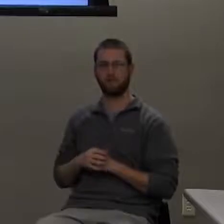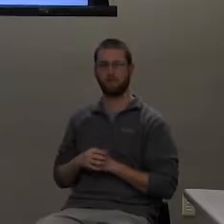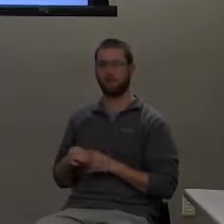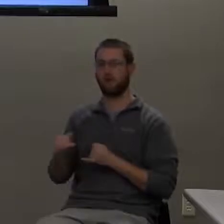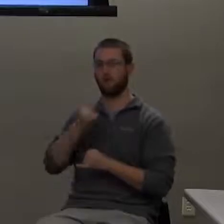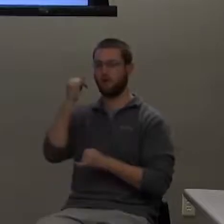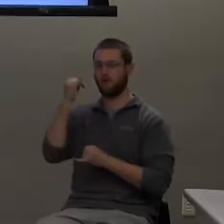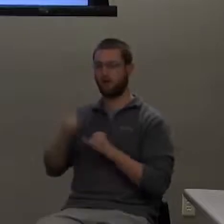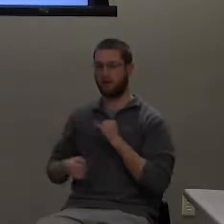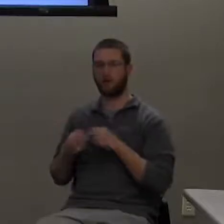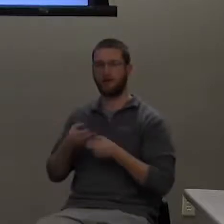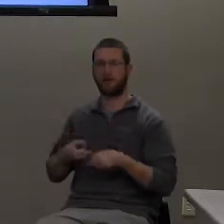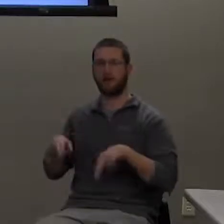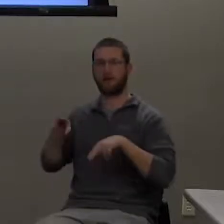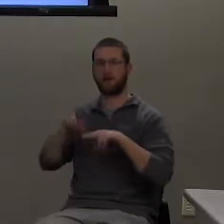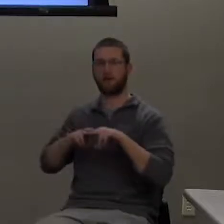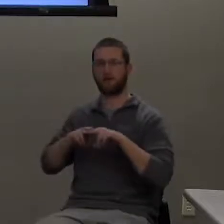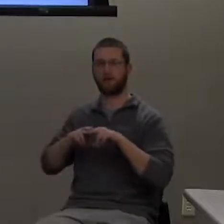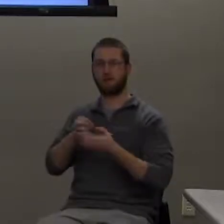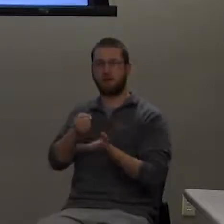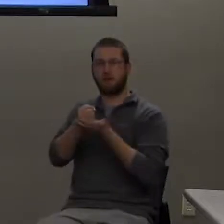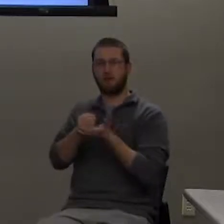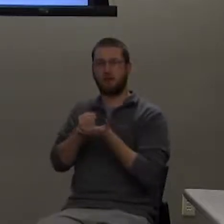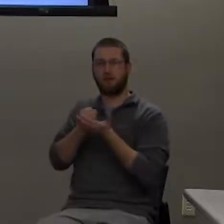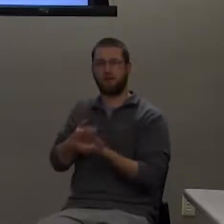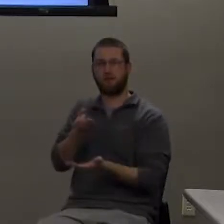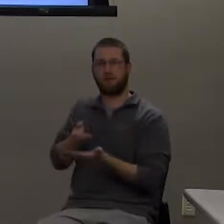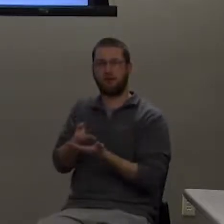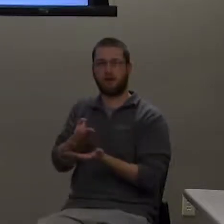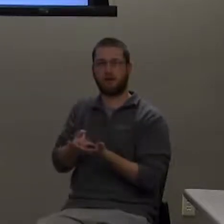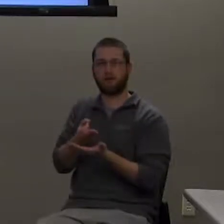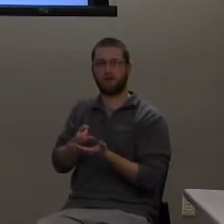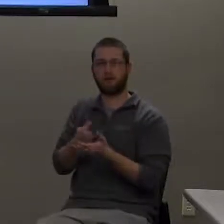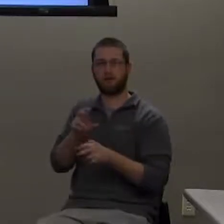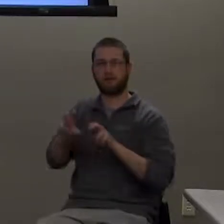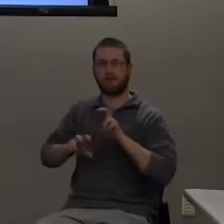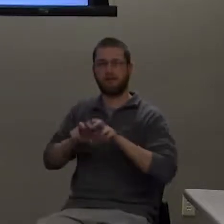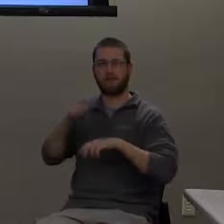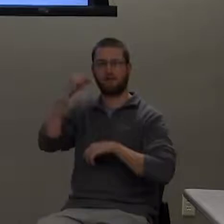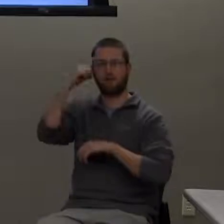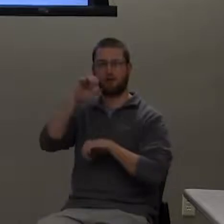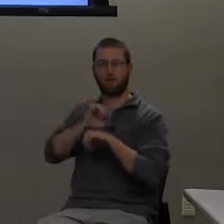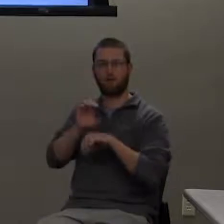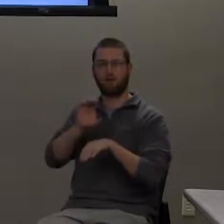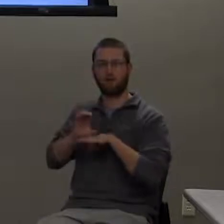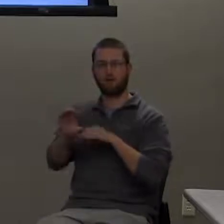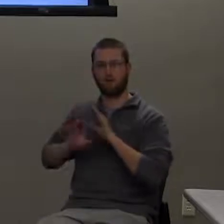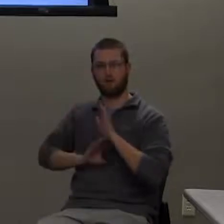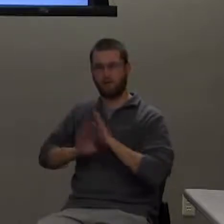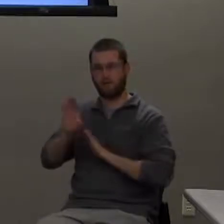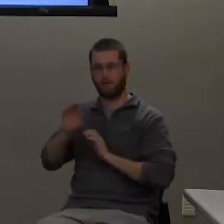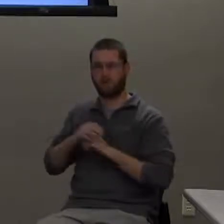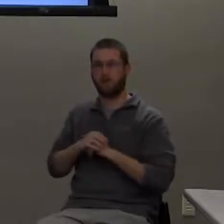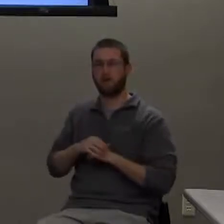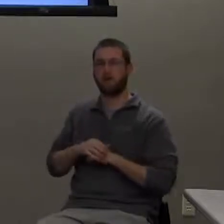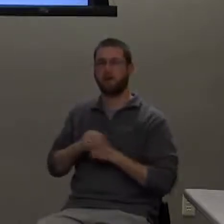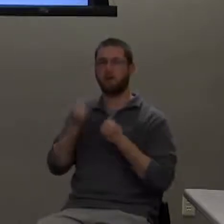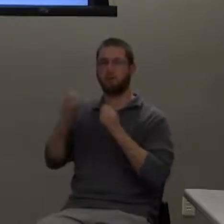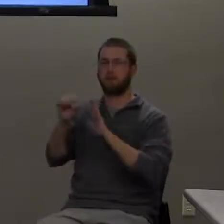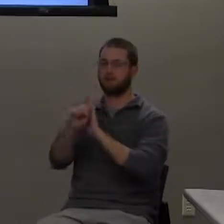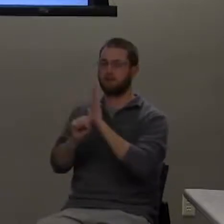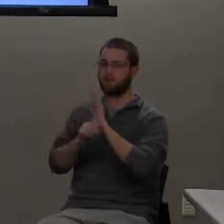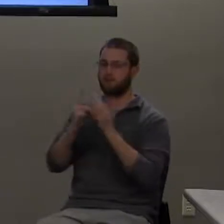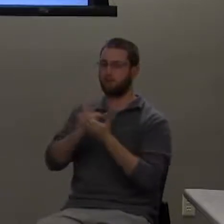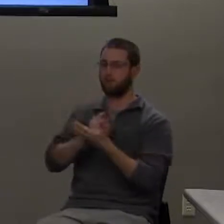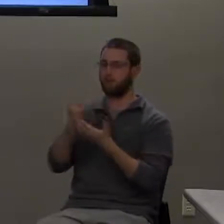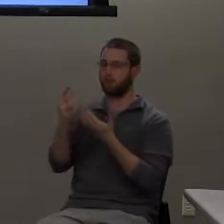finally, increasing awareness of scholarship and financial incentives for workforce development. I mean, there's a lot of state programs if the need is big enough. And a